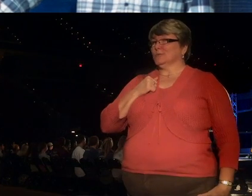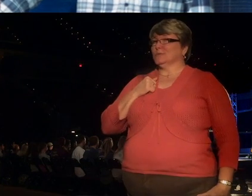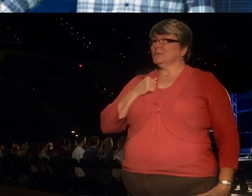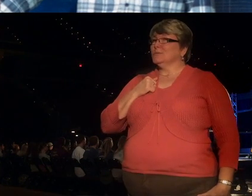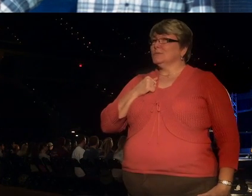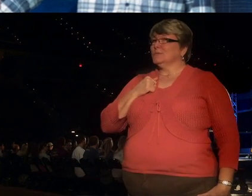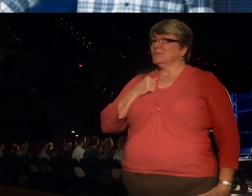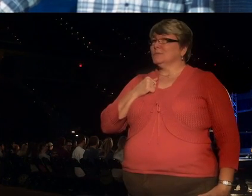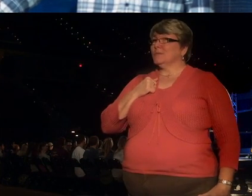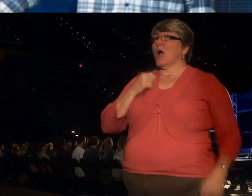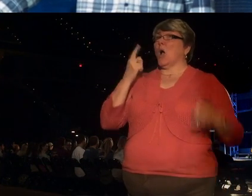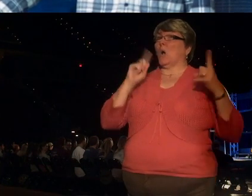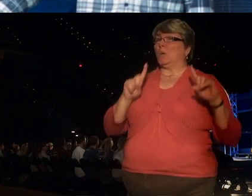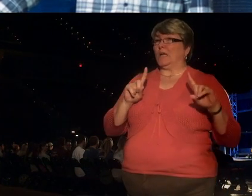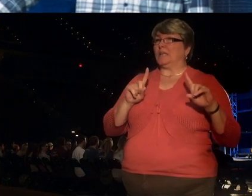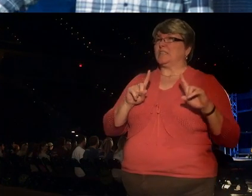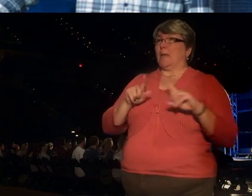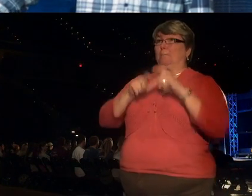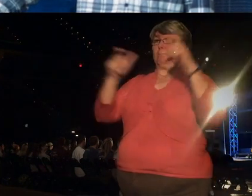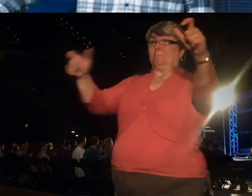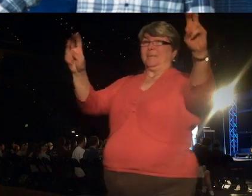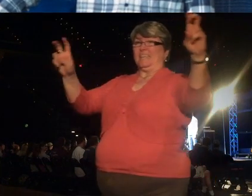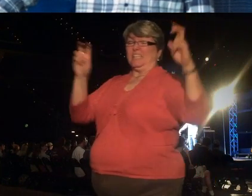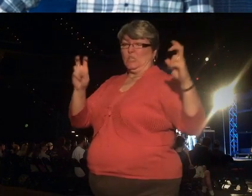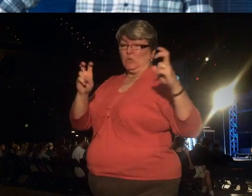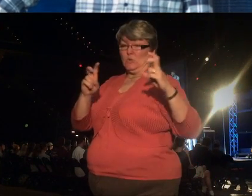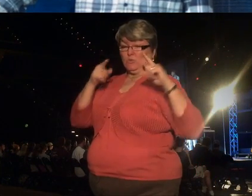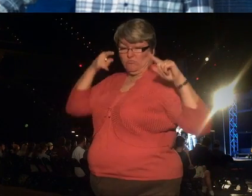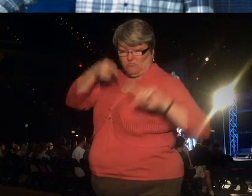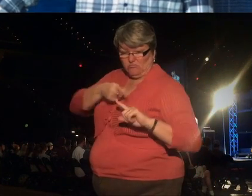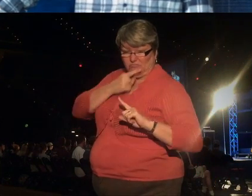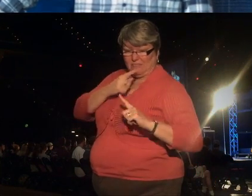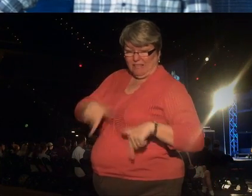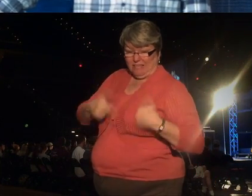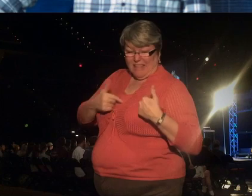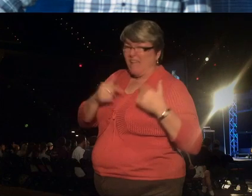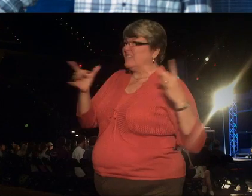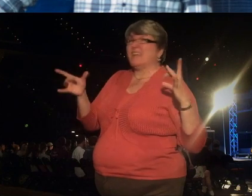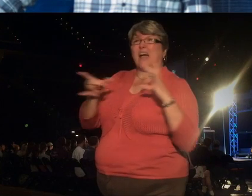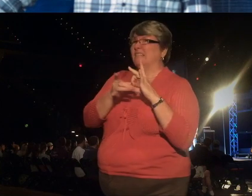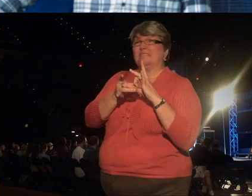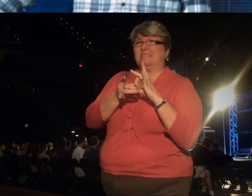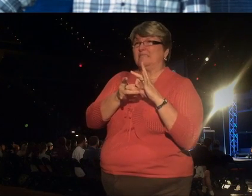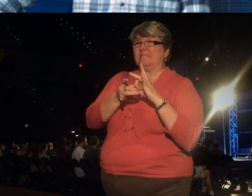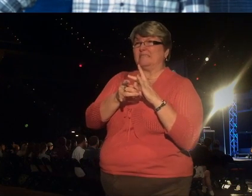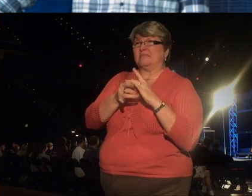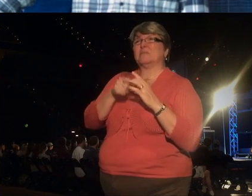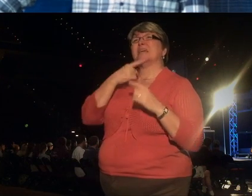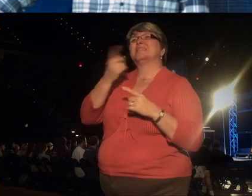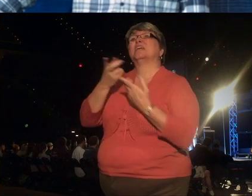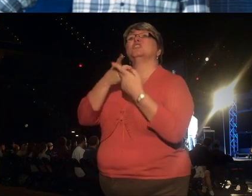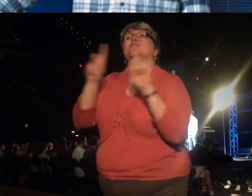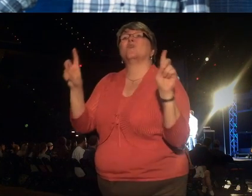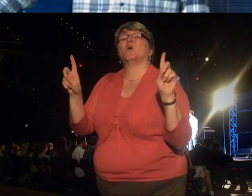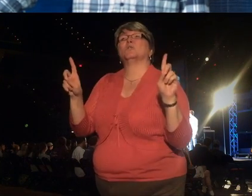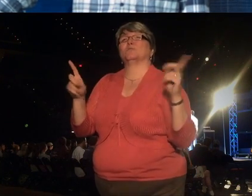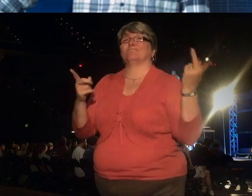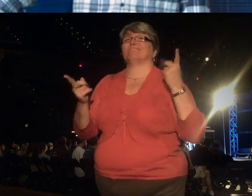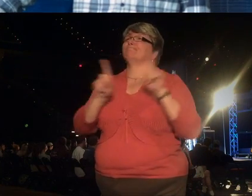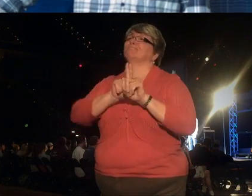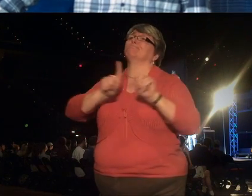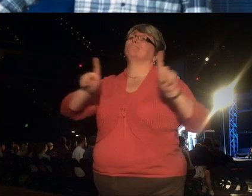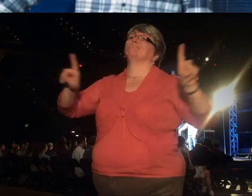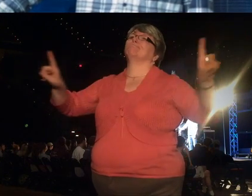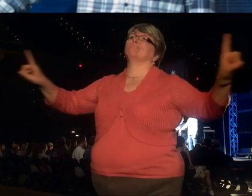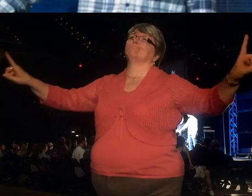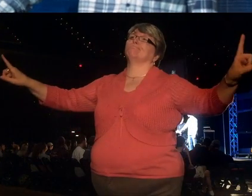But when they got into the biggest issues of life, they were not linked up with one another. And what do they always say at divorce? Well, we just went our separate ways.